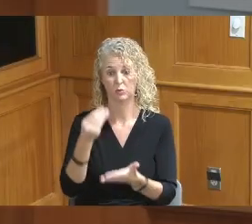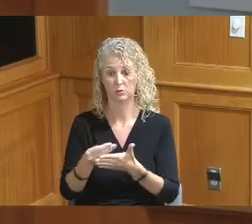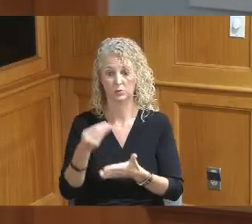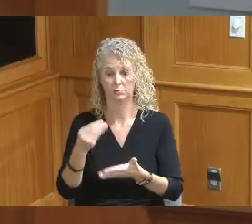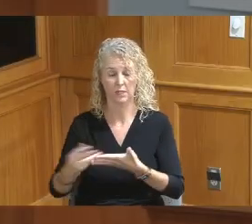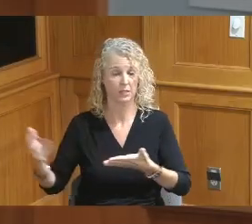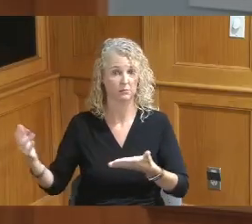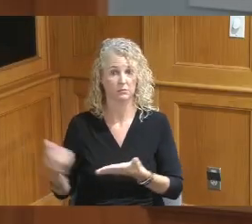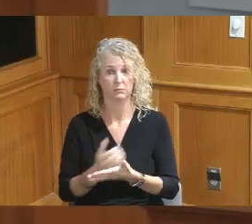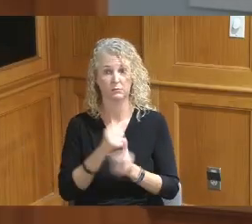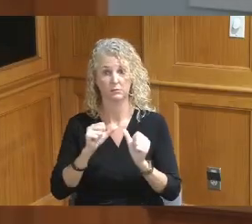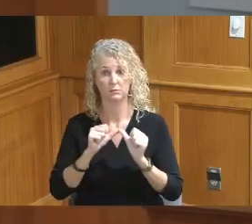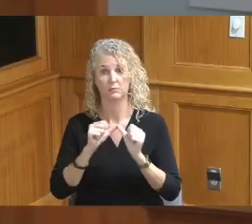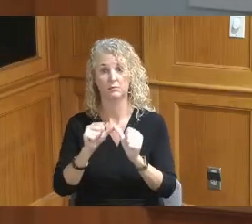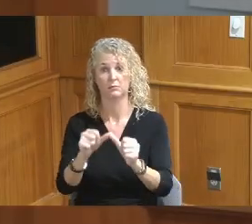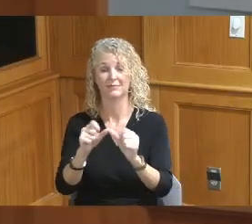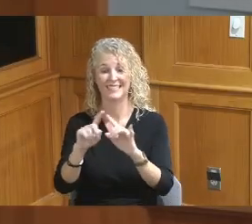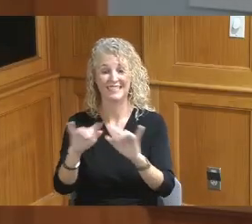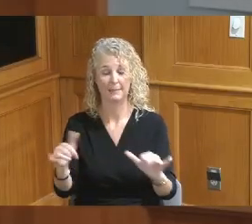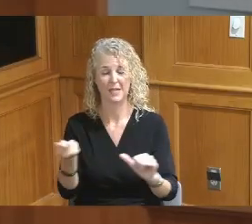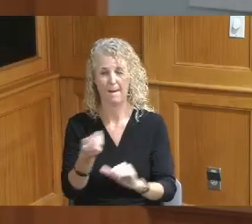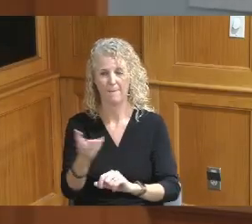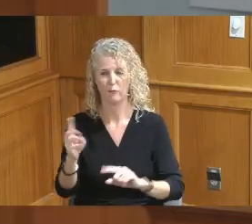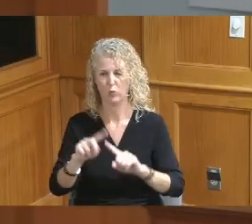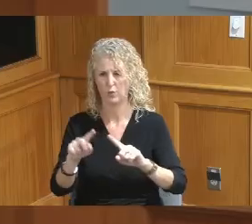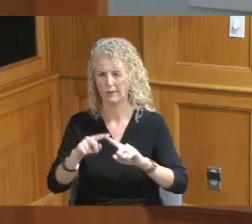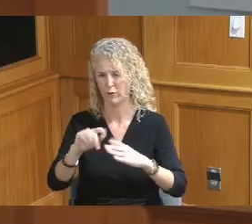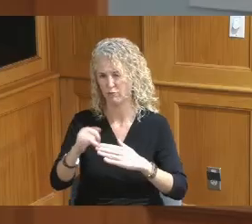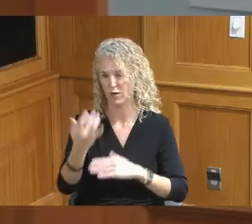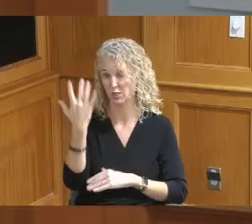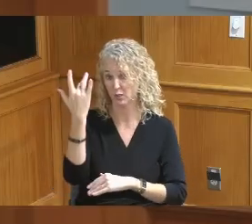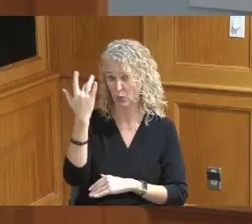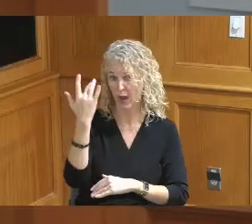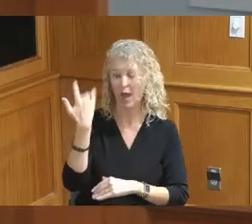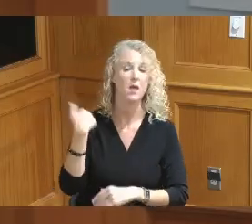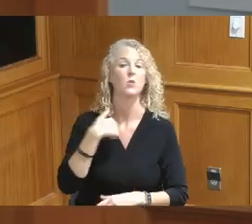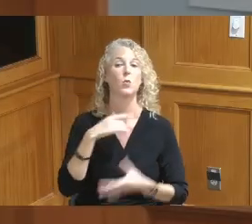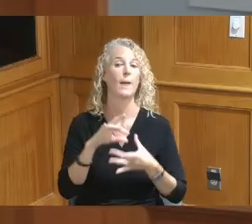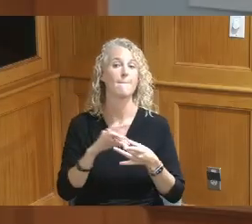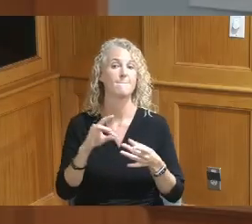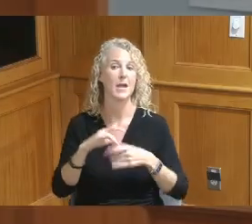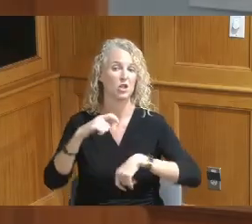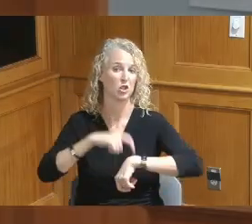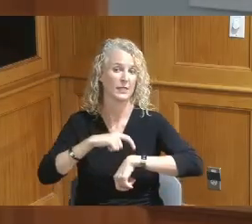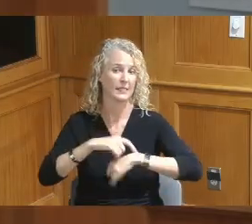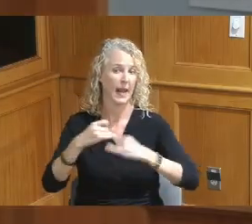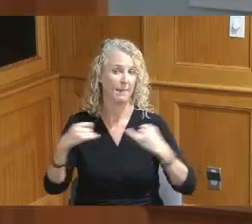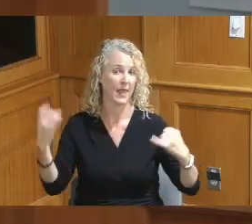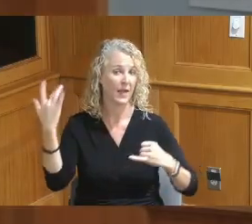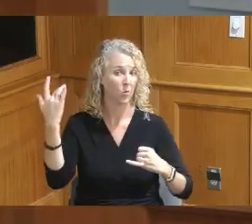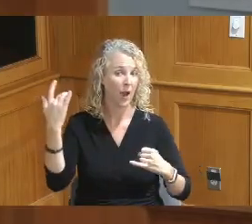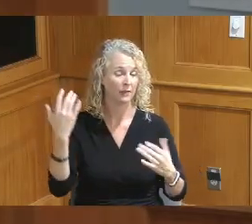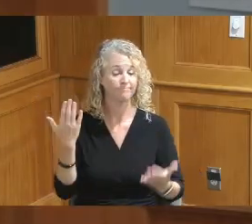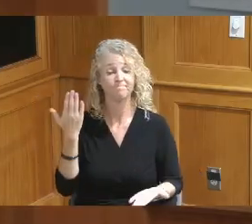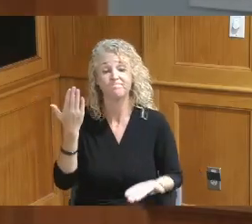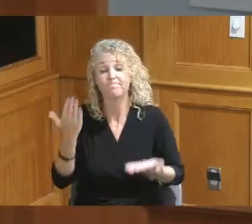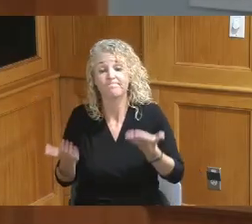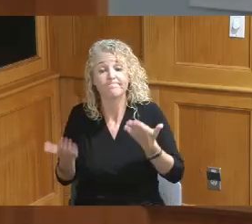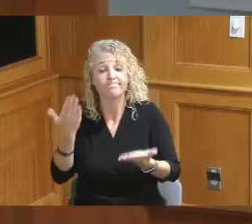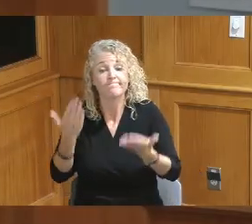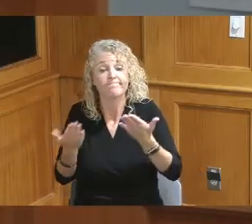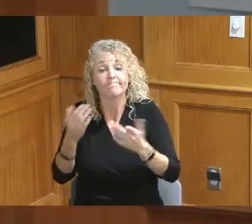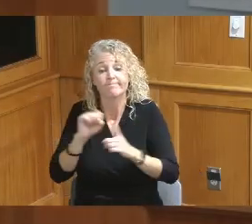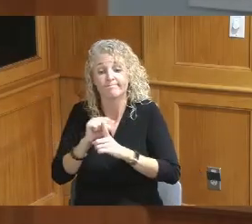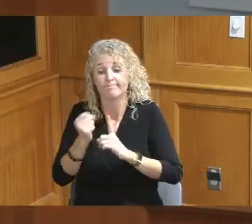that by pushing forward several projects at once. And the reason that we're bringing up the timing question just might be that we may find ourselves in a